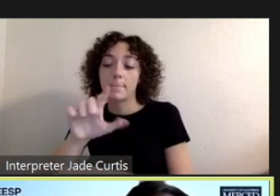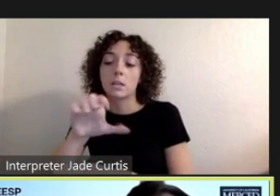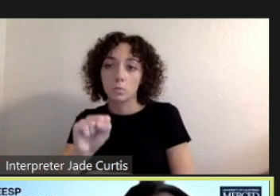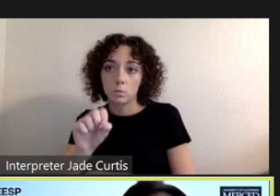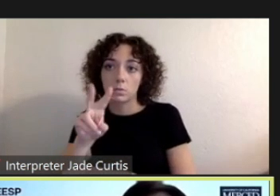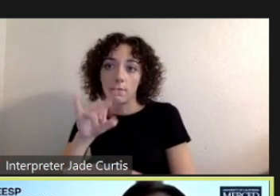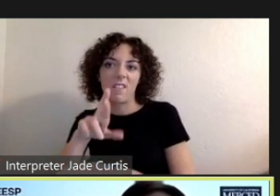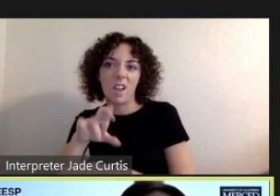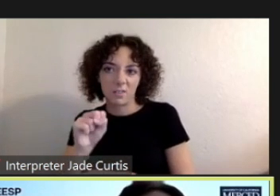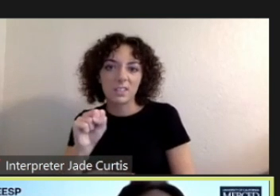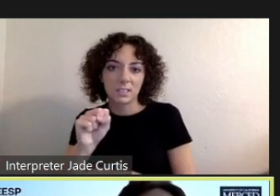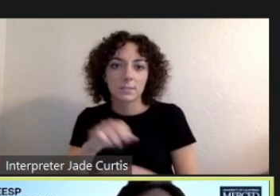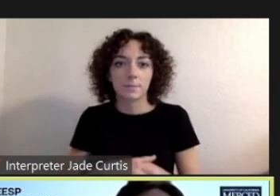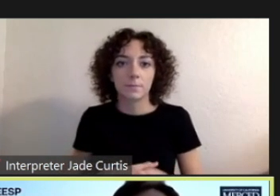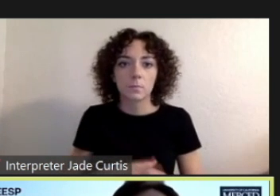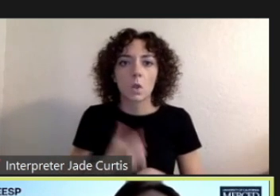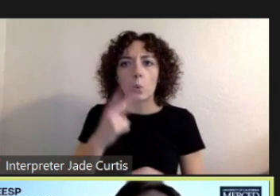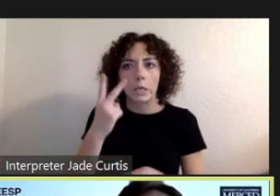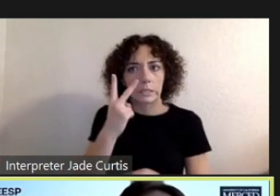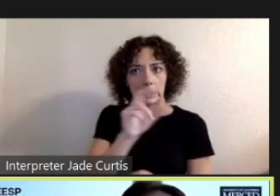stainless steel stands out when it comes to